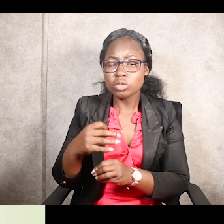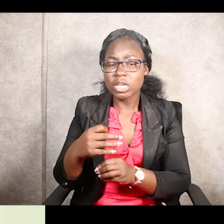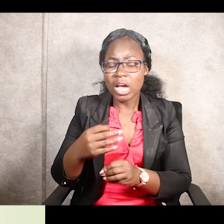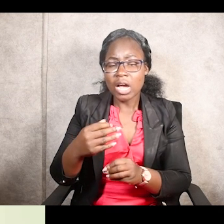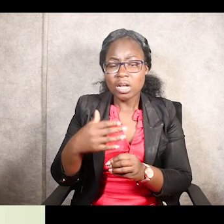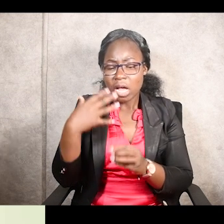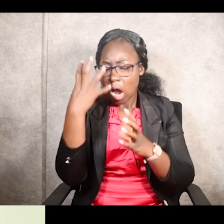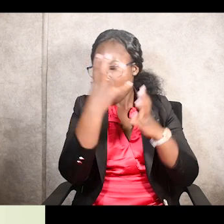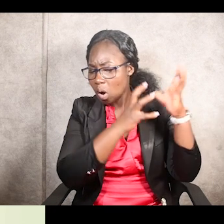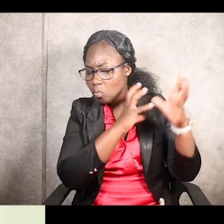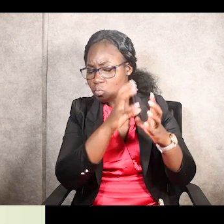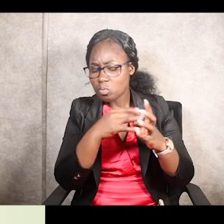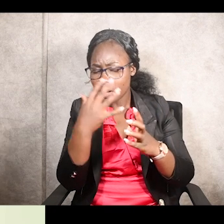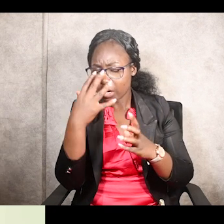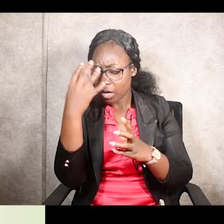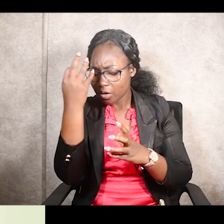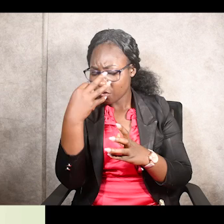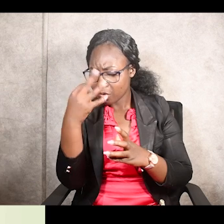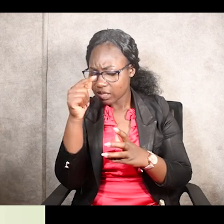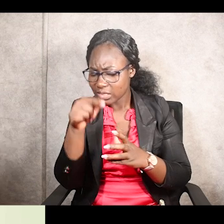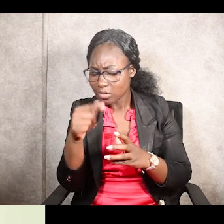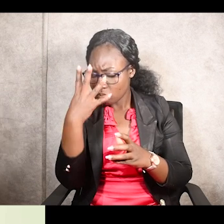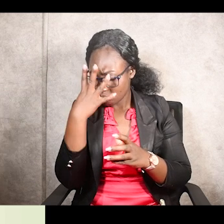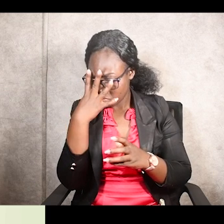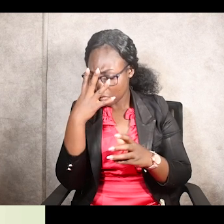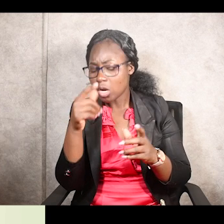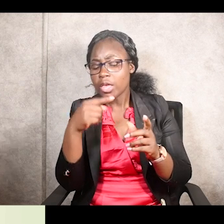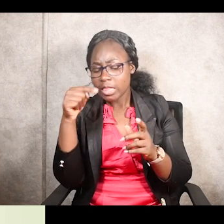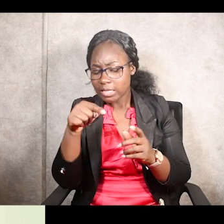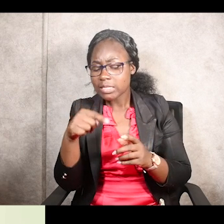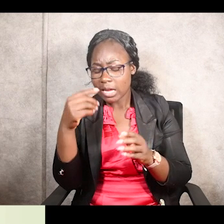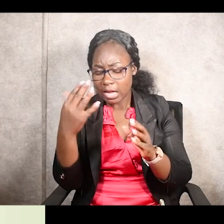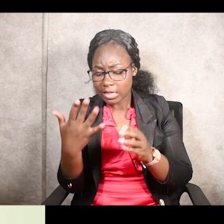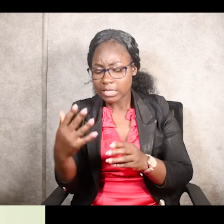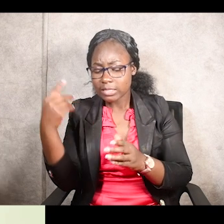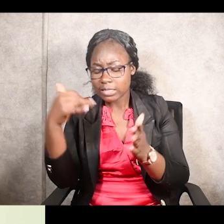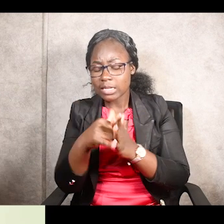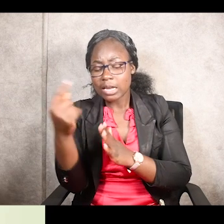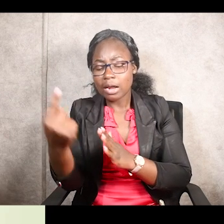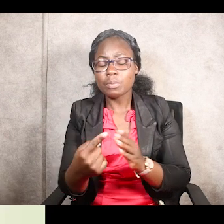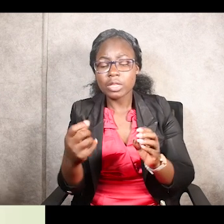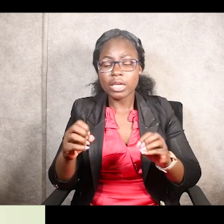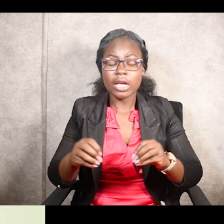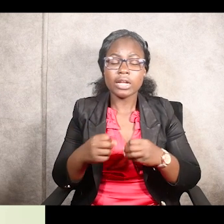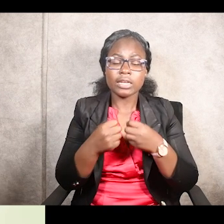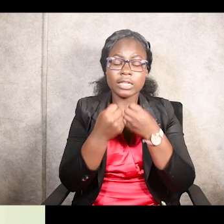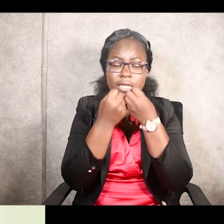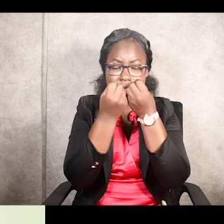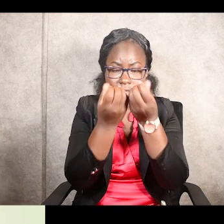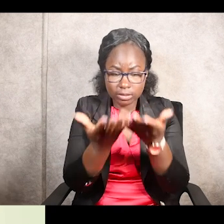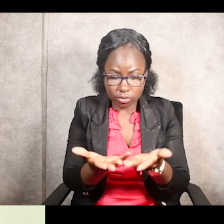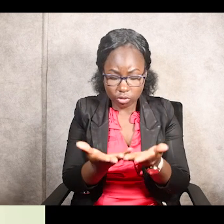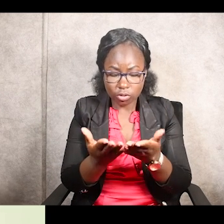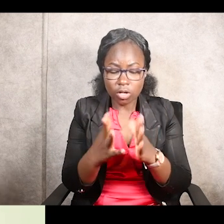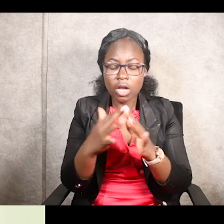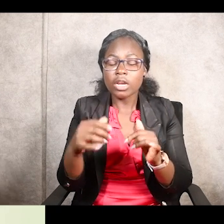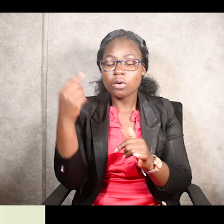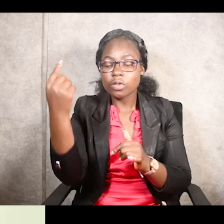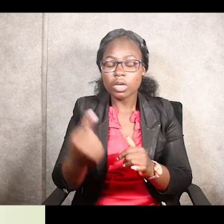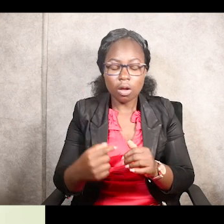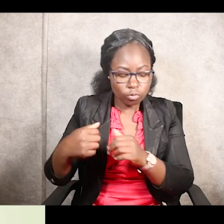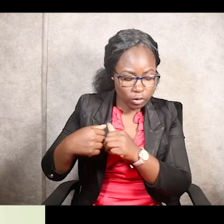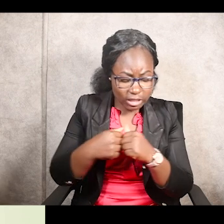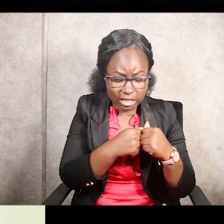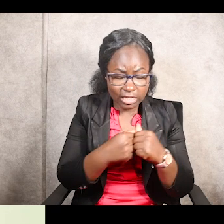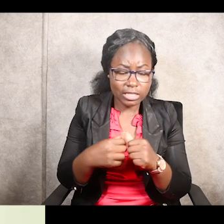you embarrassed? And these are things that are coming up in the social media dimensions. I now want to go to the challenges of